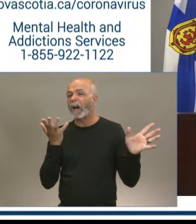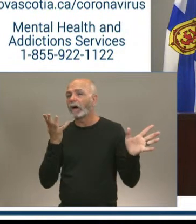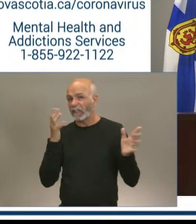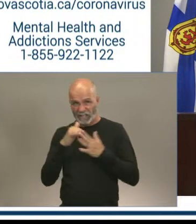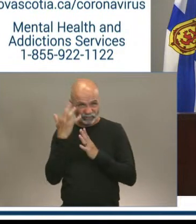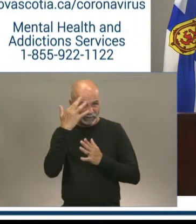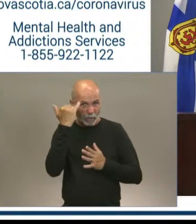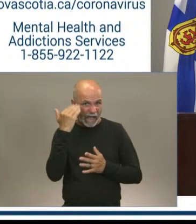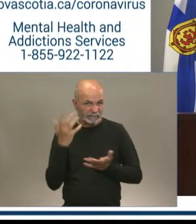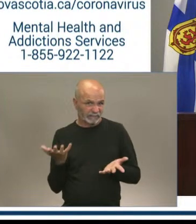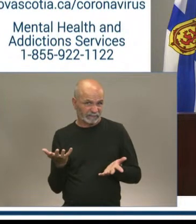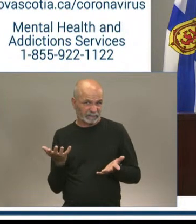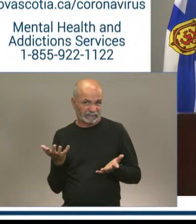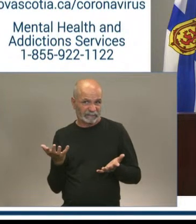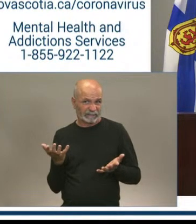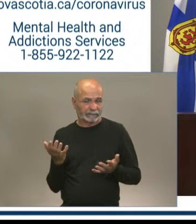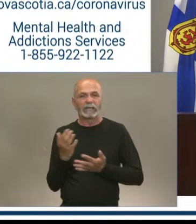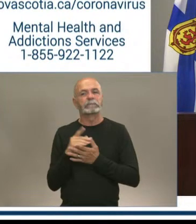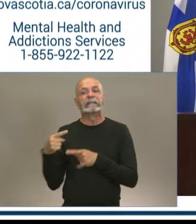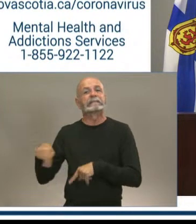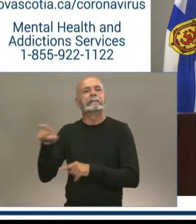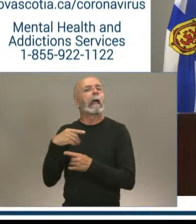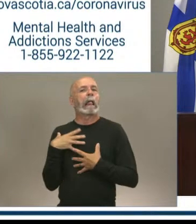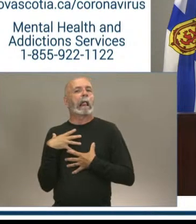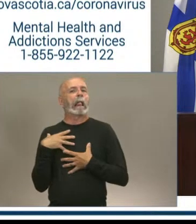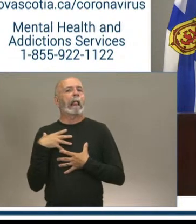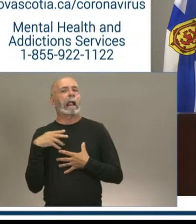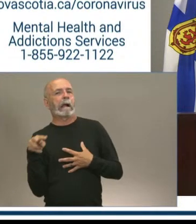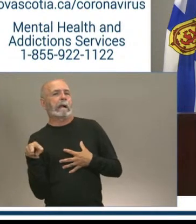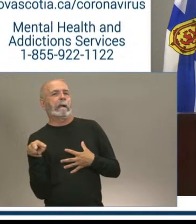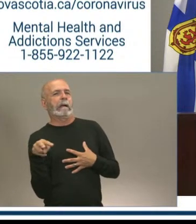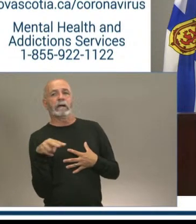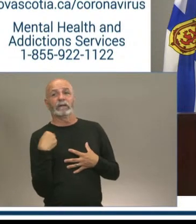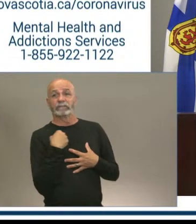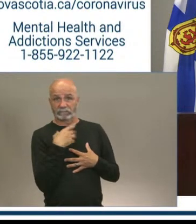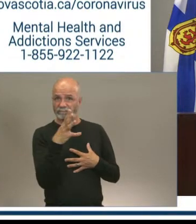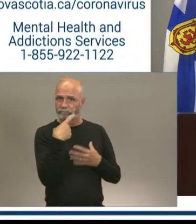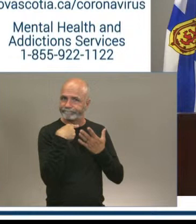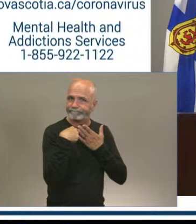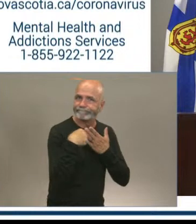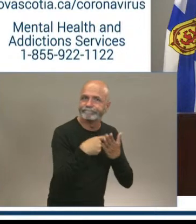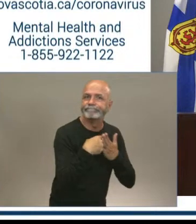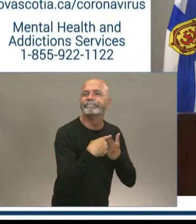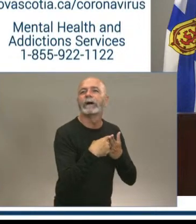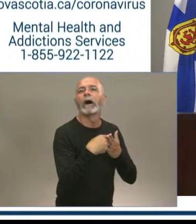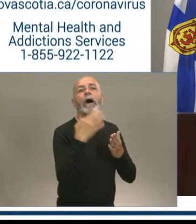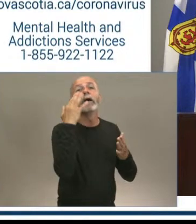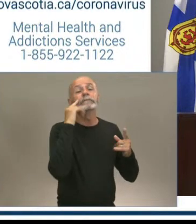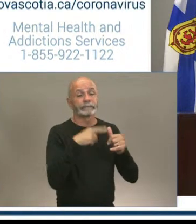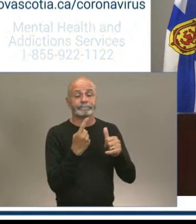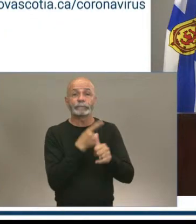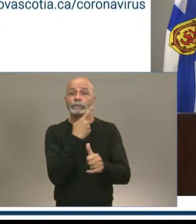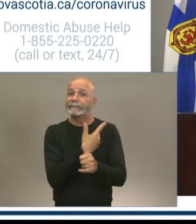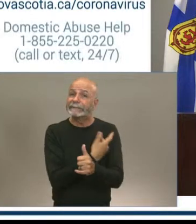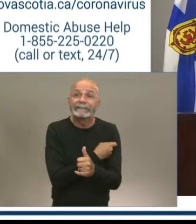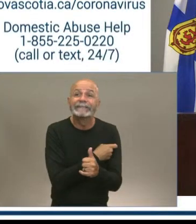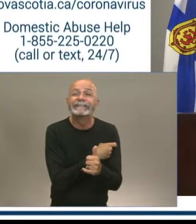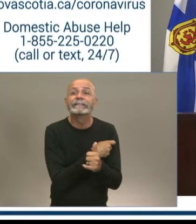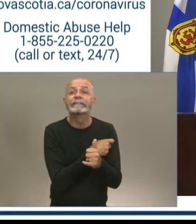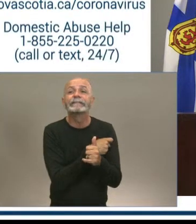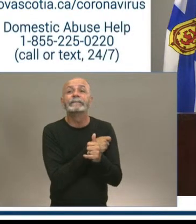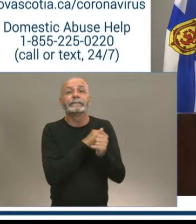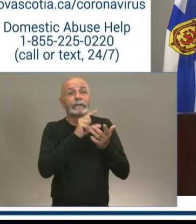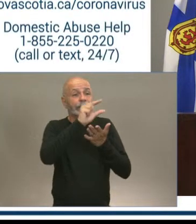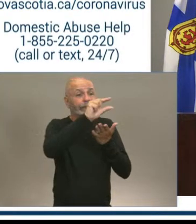a national conversation right now happening about how long COVID-19 vaccines will be available?